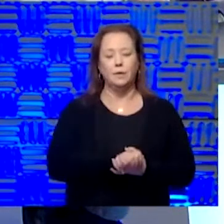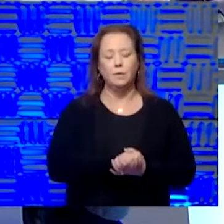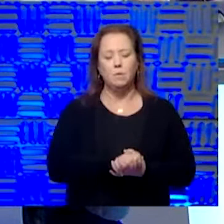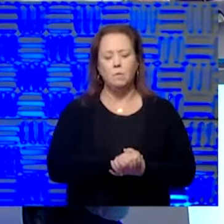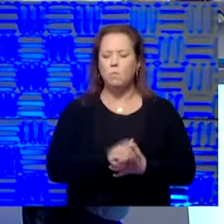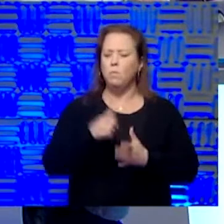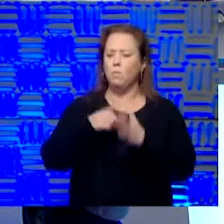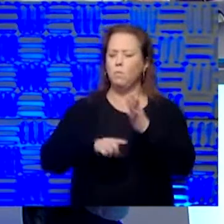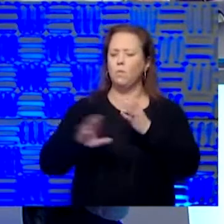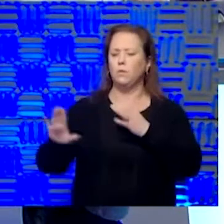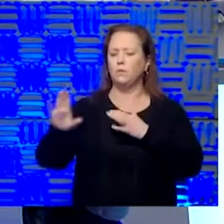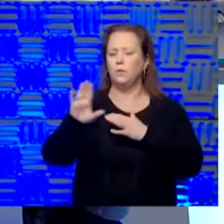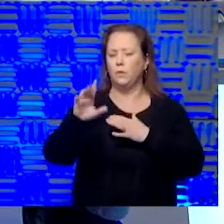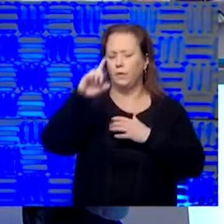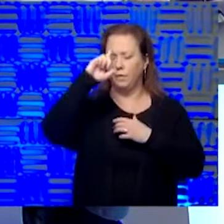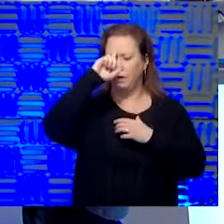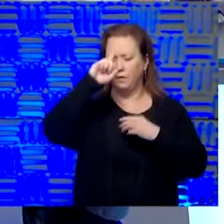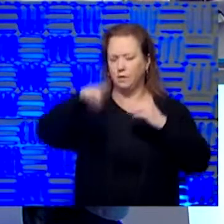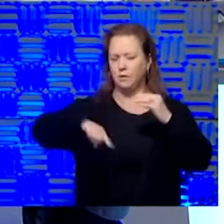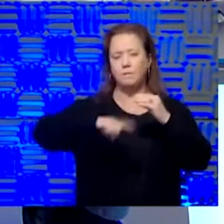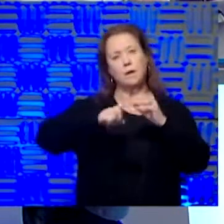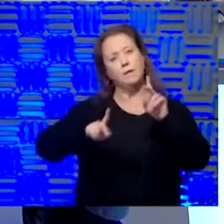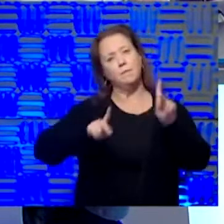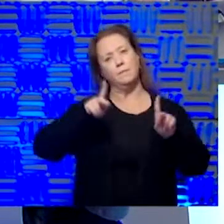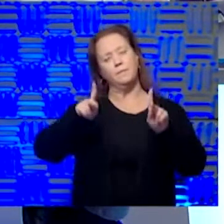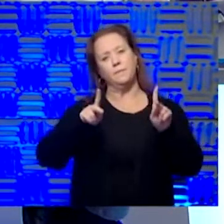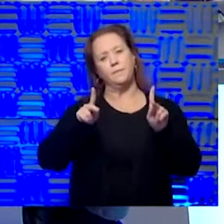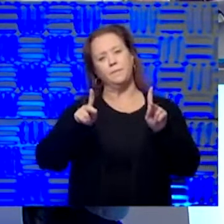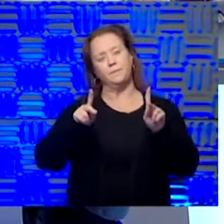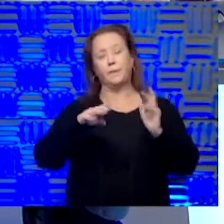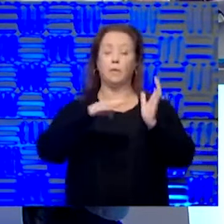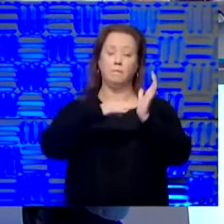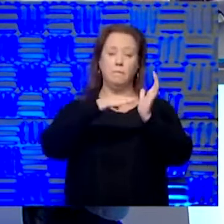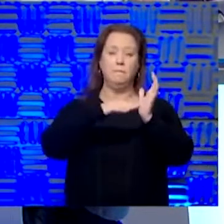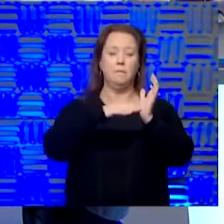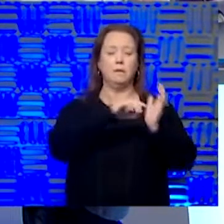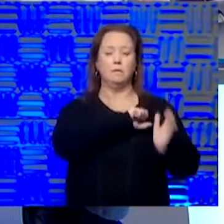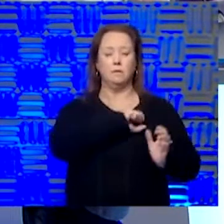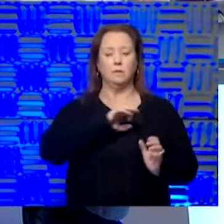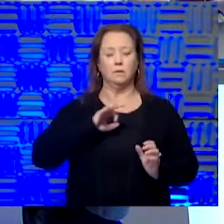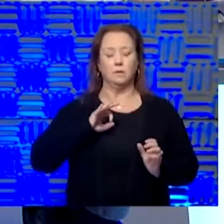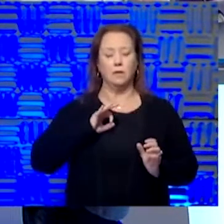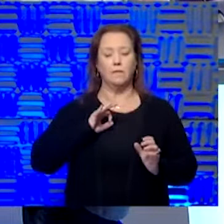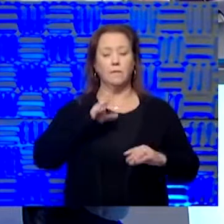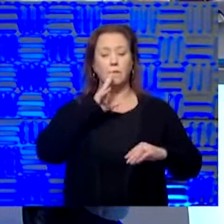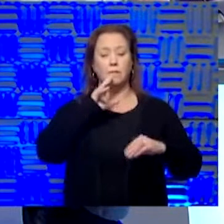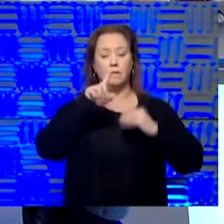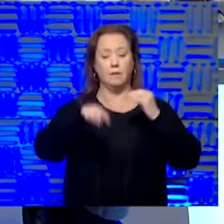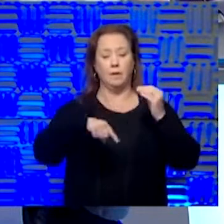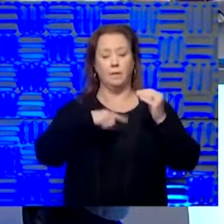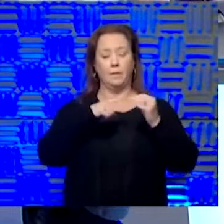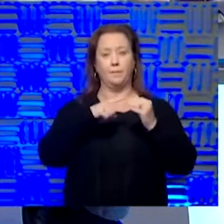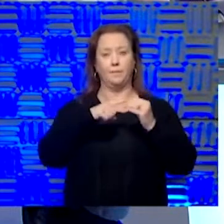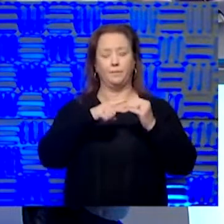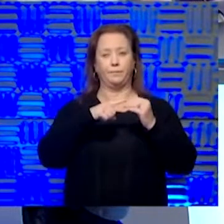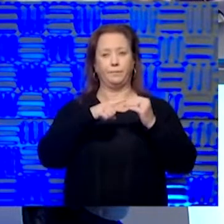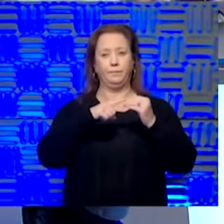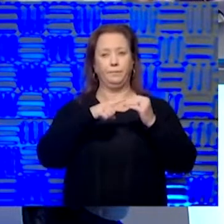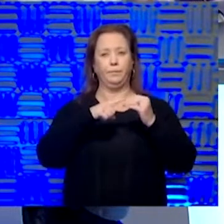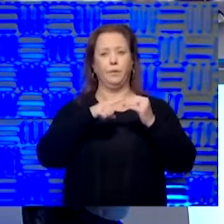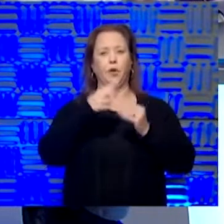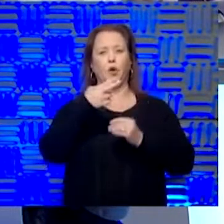What do you think about folks or even medical professionals talking about building